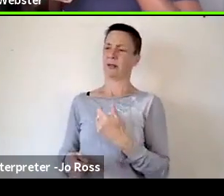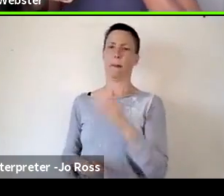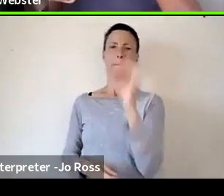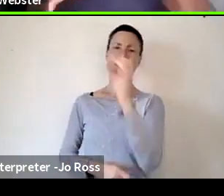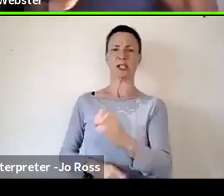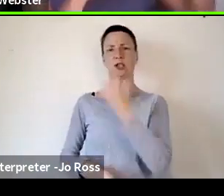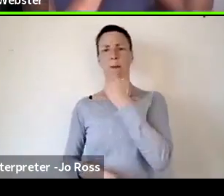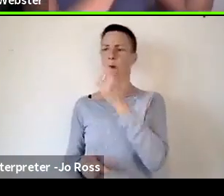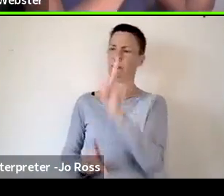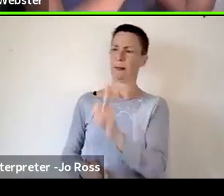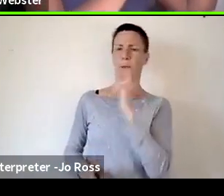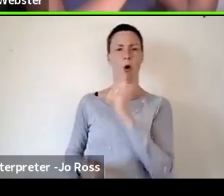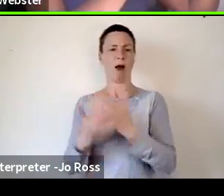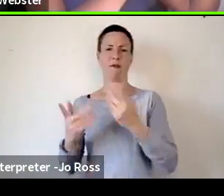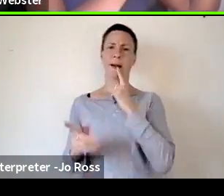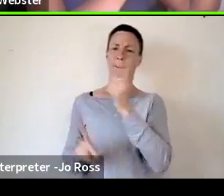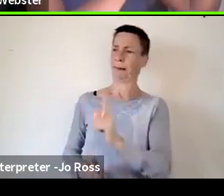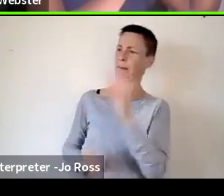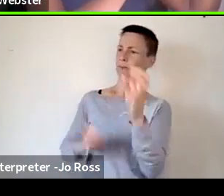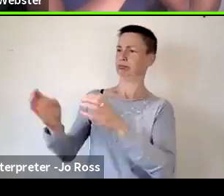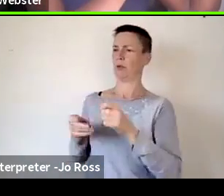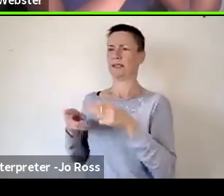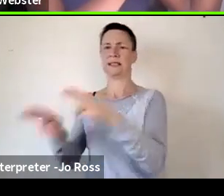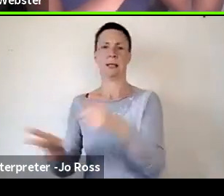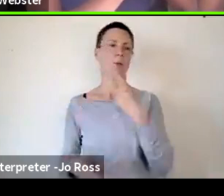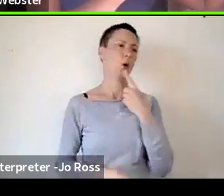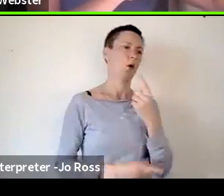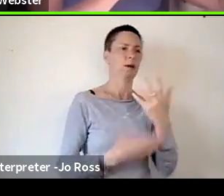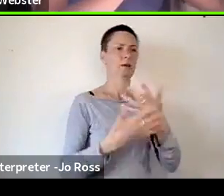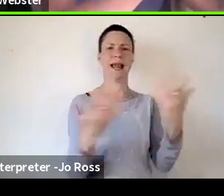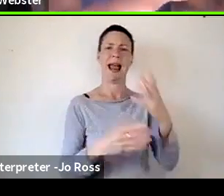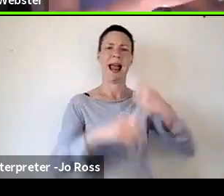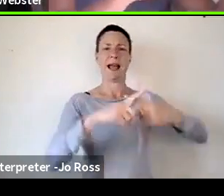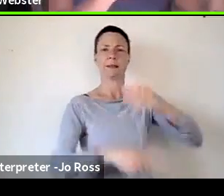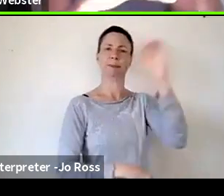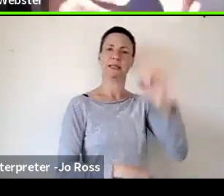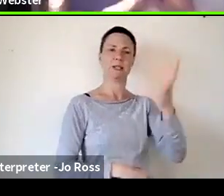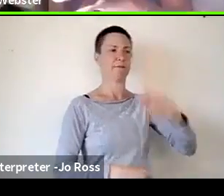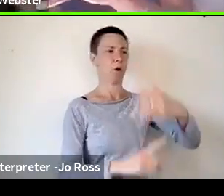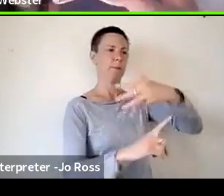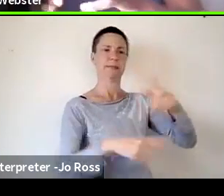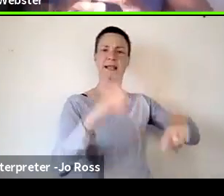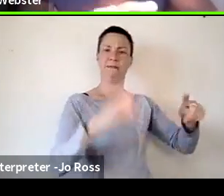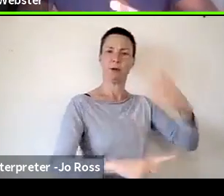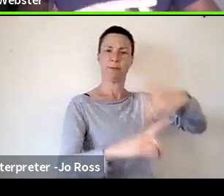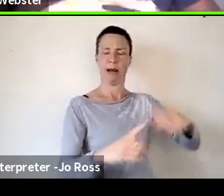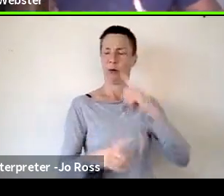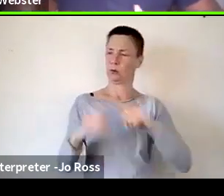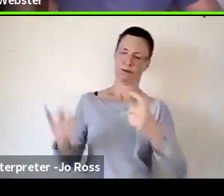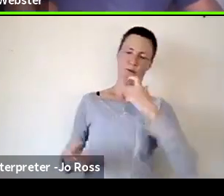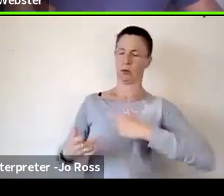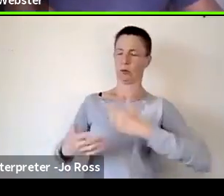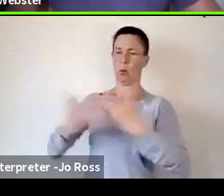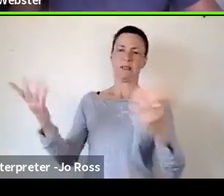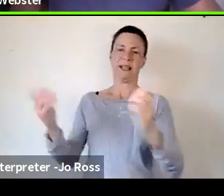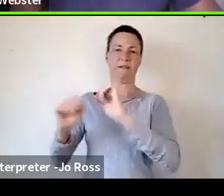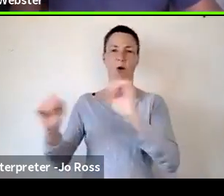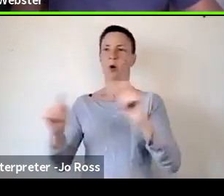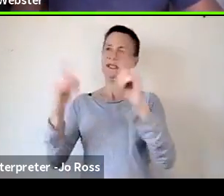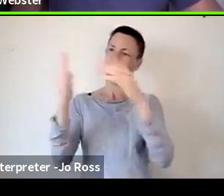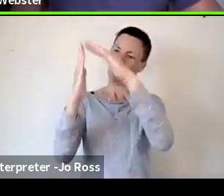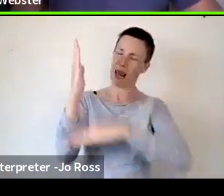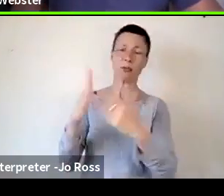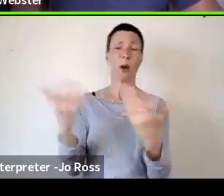on this scheme, or we're going to get 20% of people from diverse backgrounds and, you know, roles in television and whatever, different seniorities